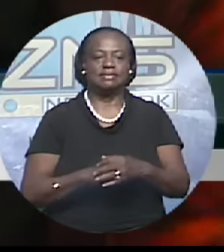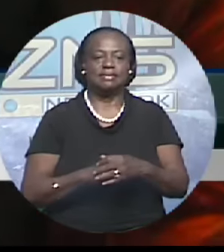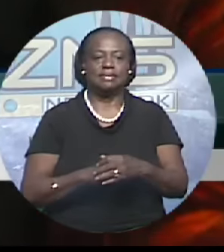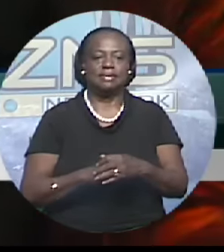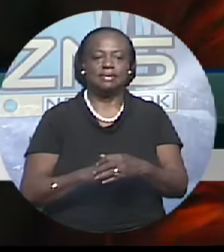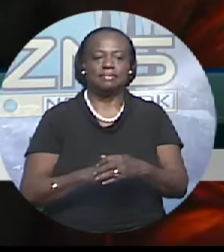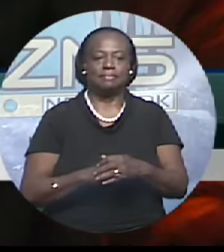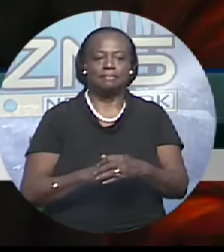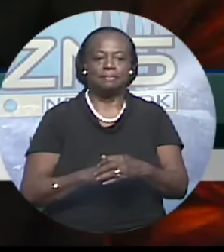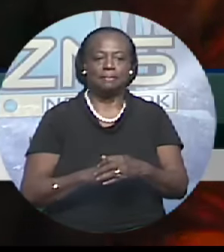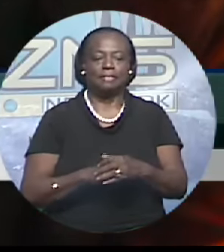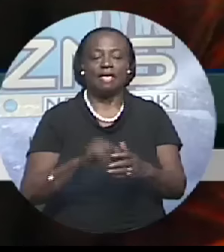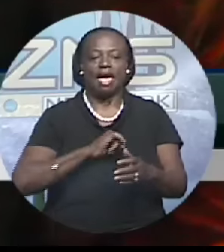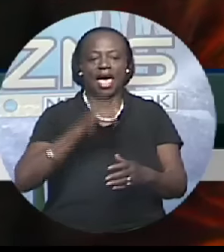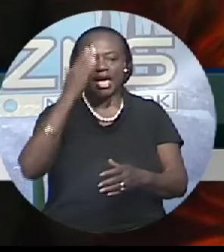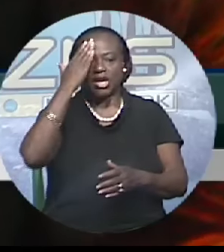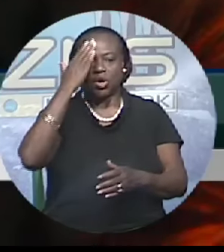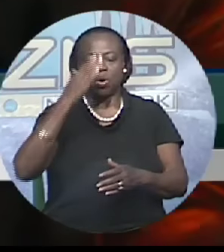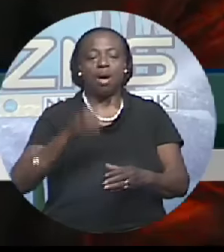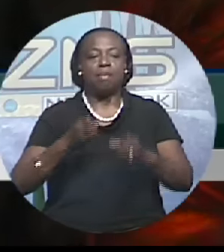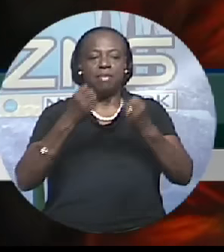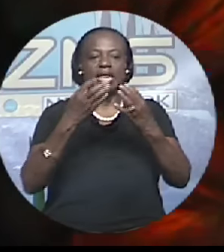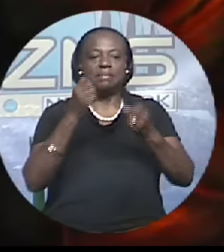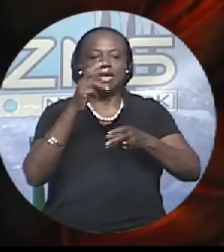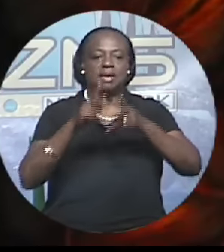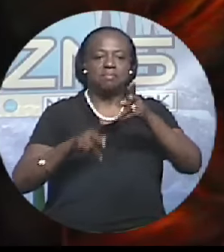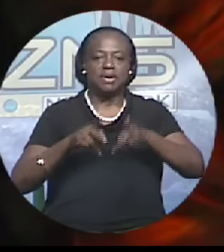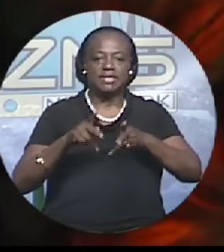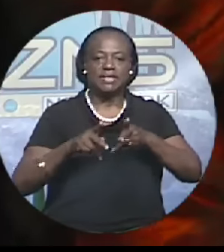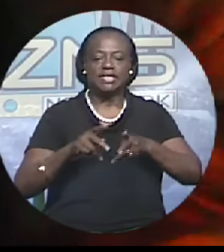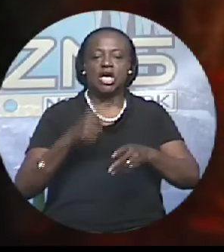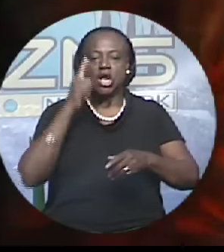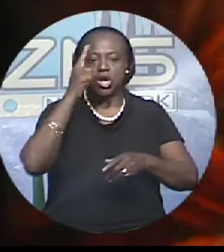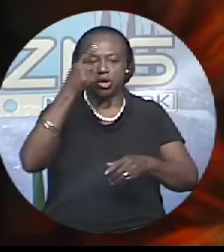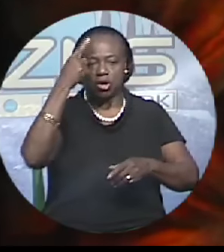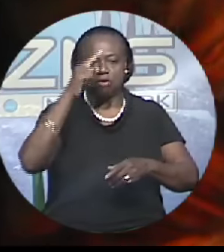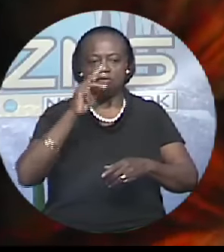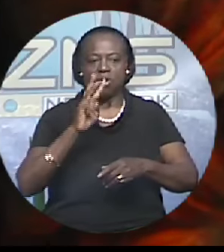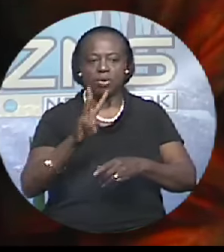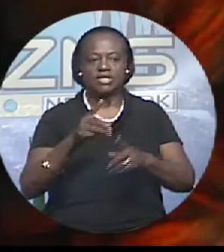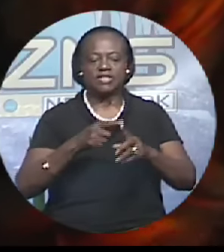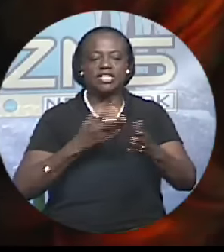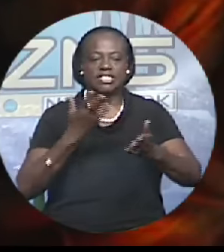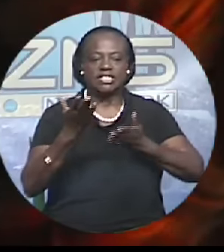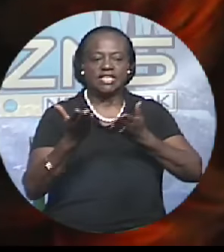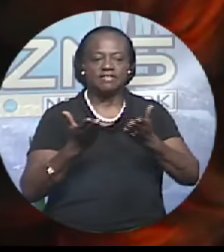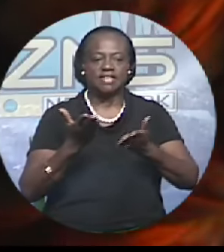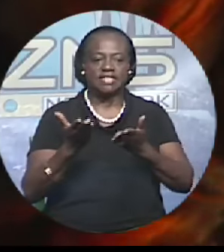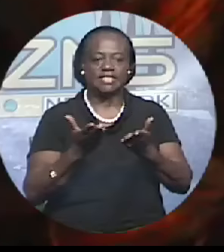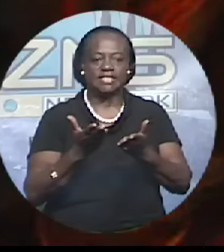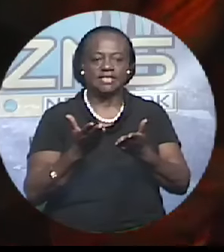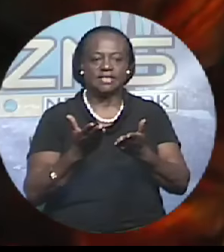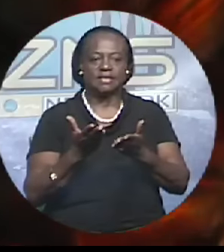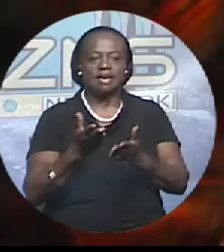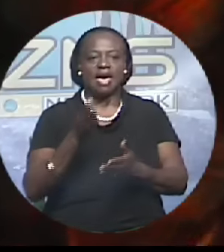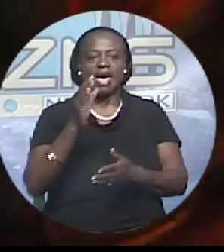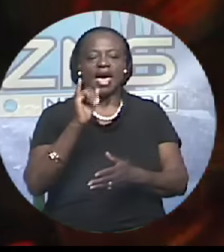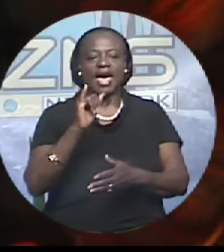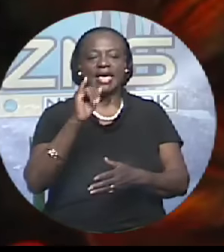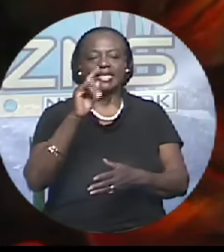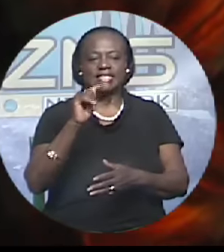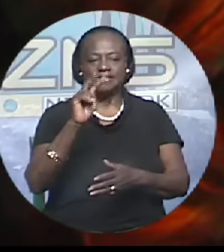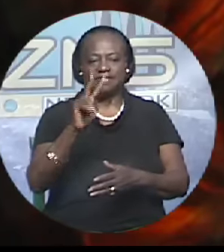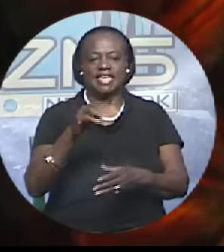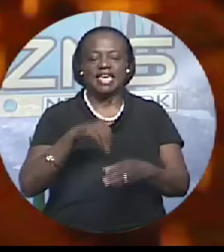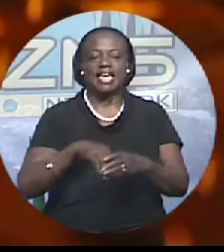Mm-hmm. And I know a lot of persons are looking forward to that service. So with great anticipation, we expect to have IPTV in